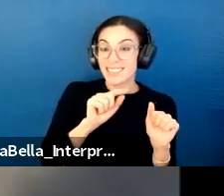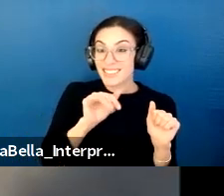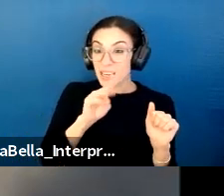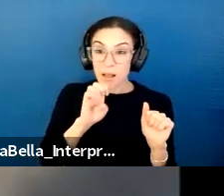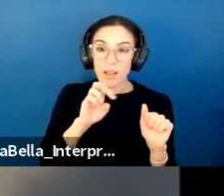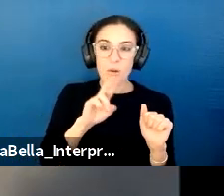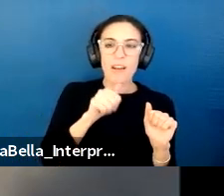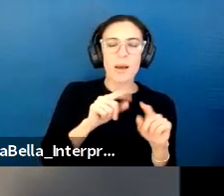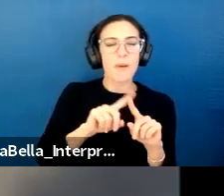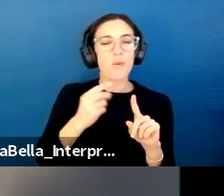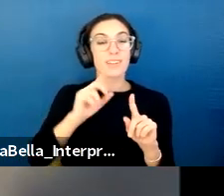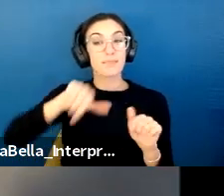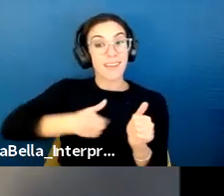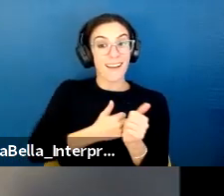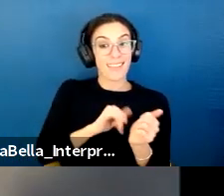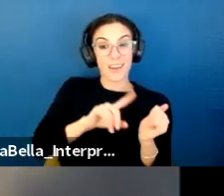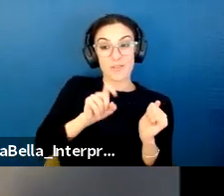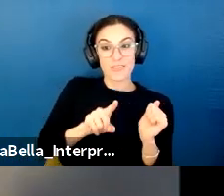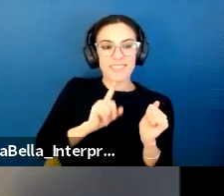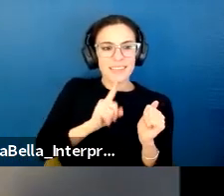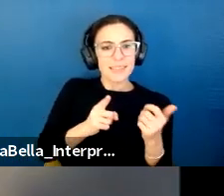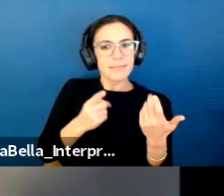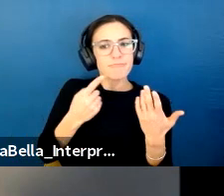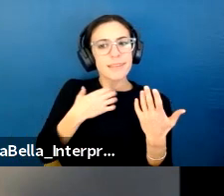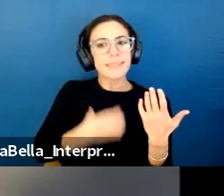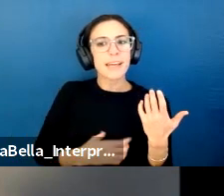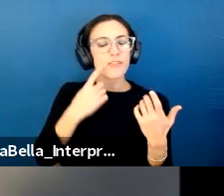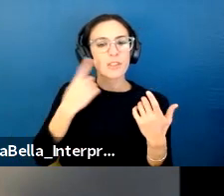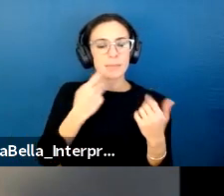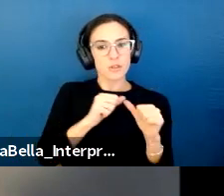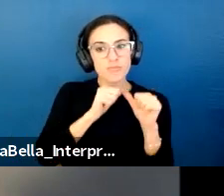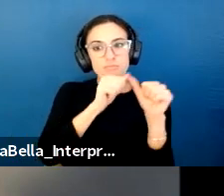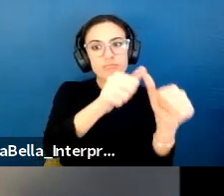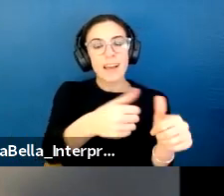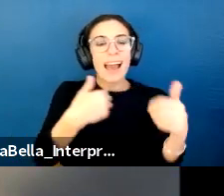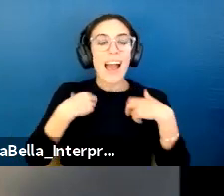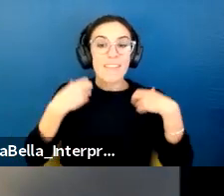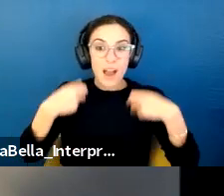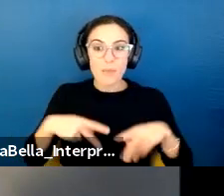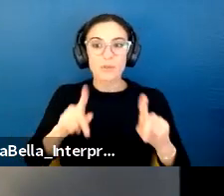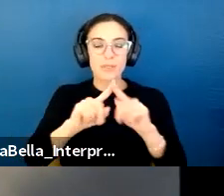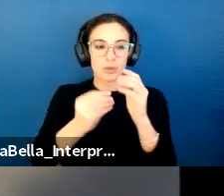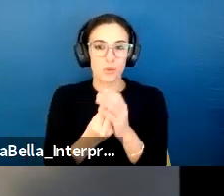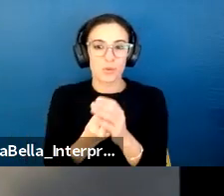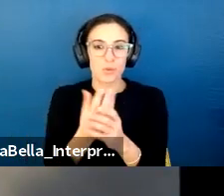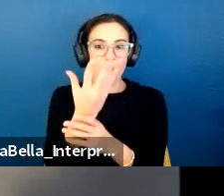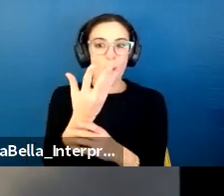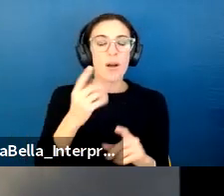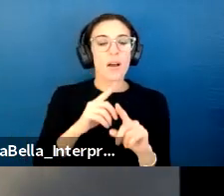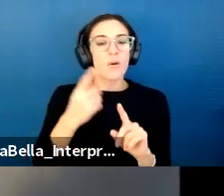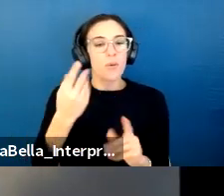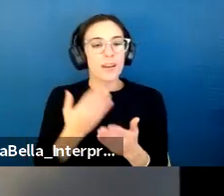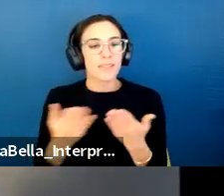what's behind that question is a desire for something to flourish, to have the opportunity to grow. And one of the things that I've been